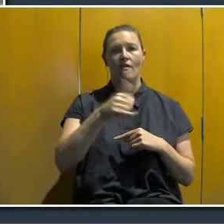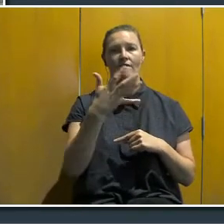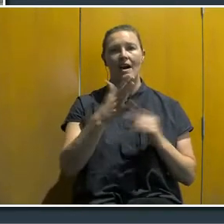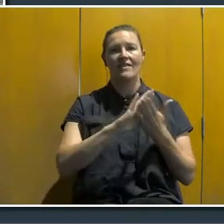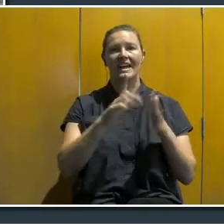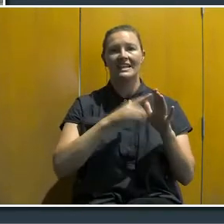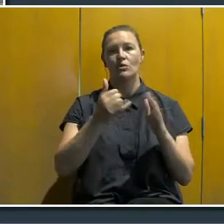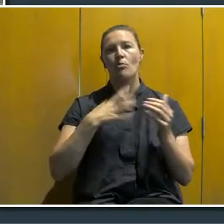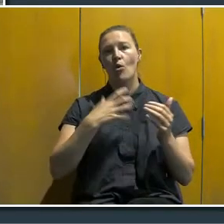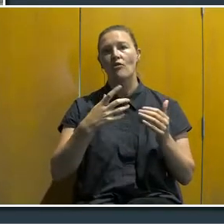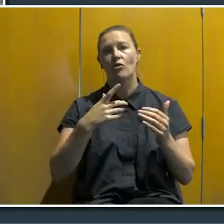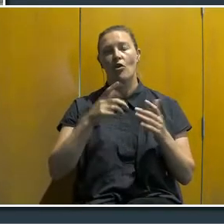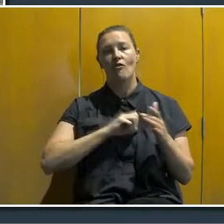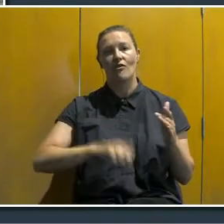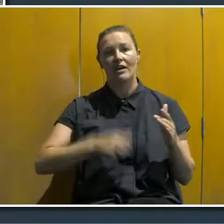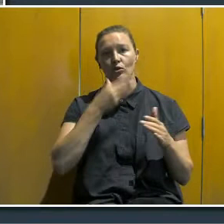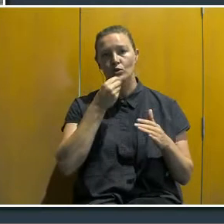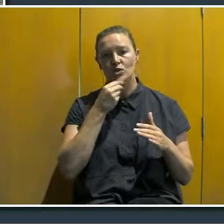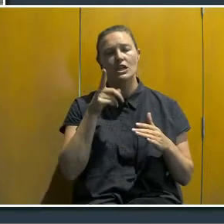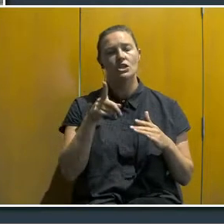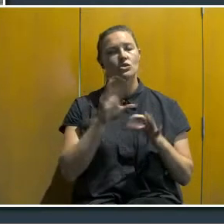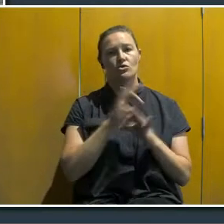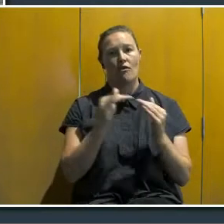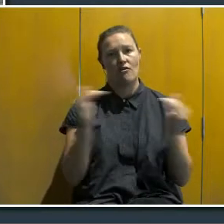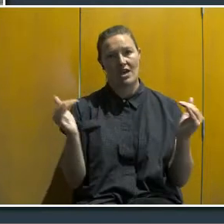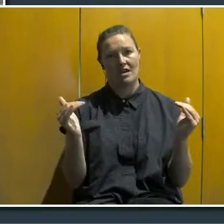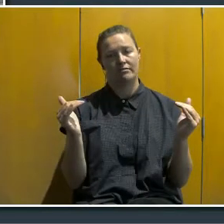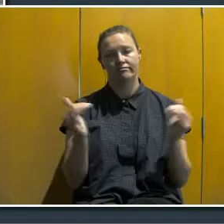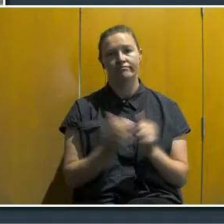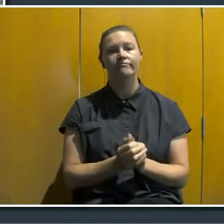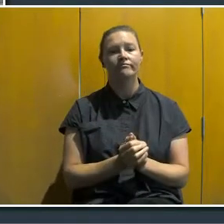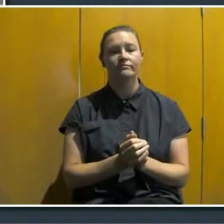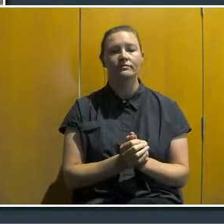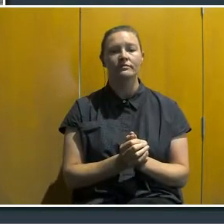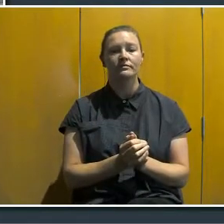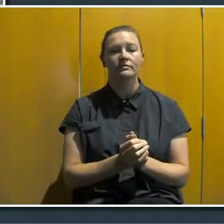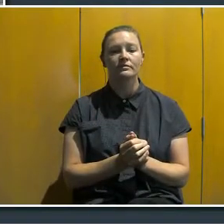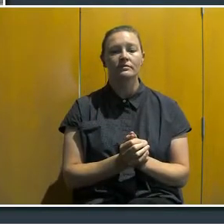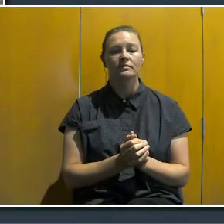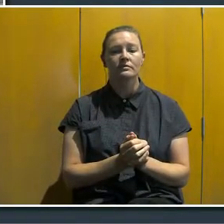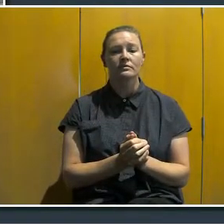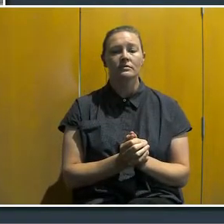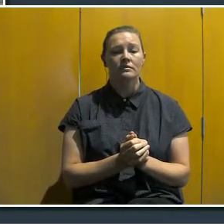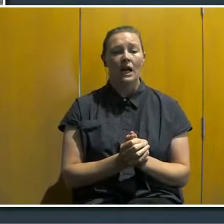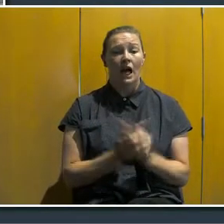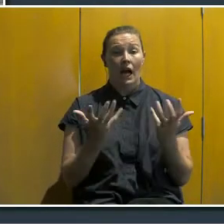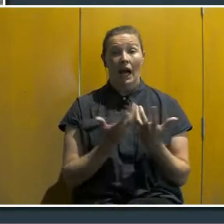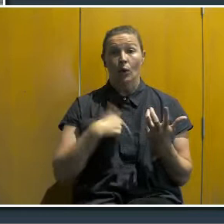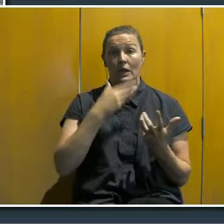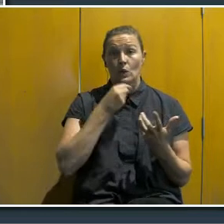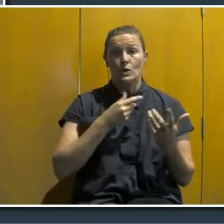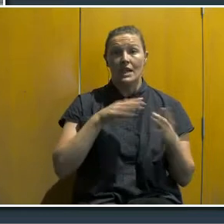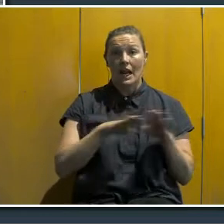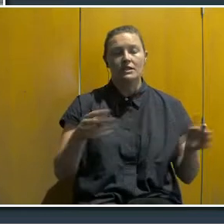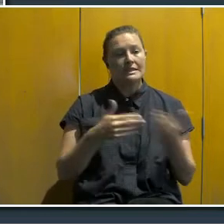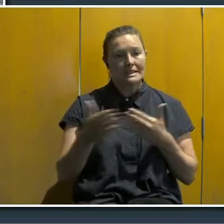for agricultural use, is flawed and unfair in its approach. Irrespective of the use of the land, its proximity